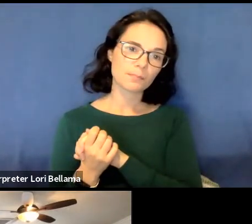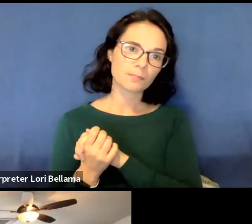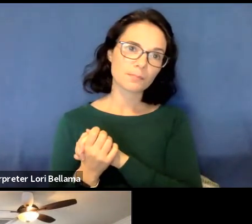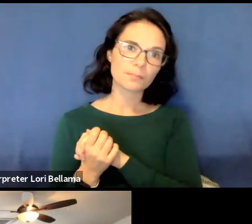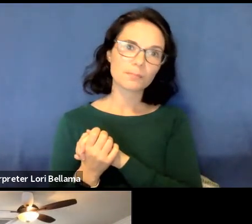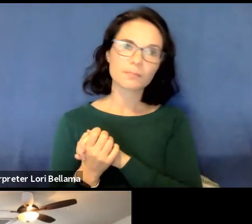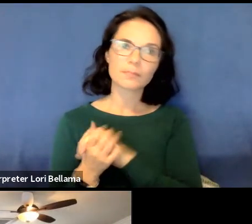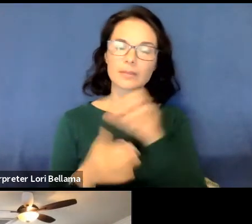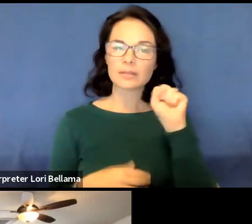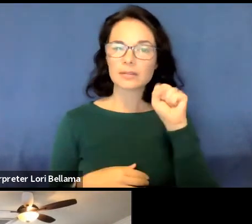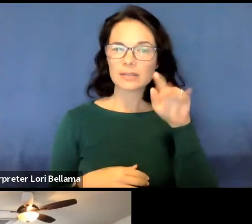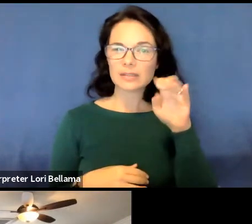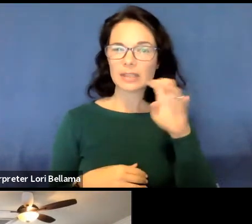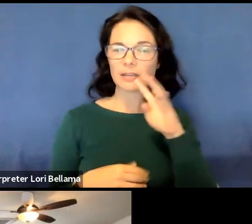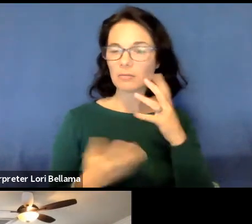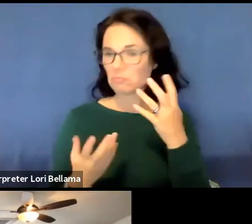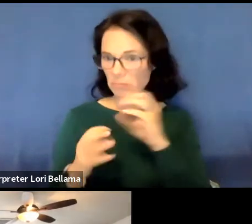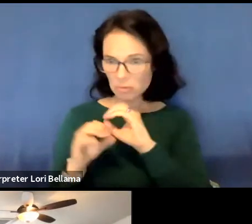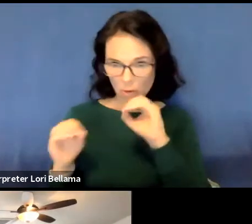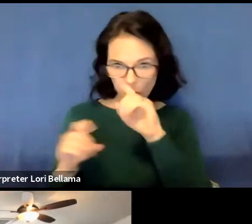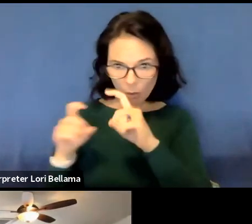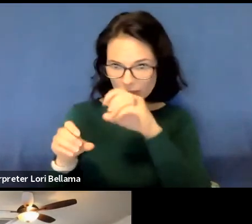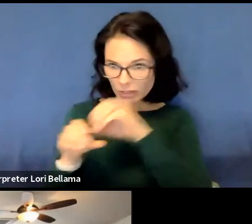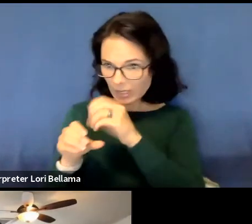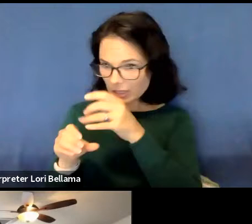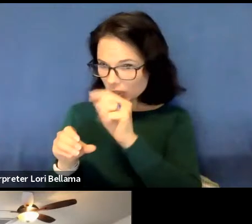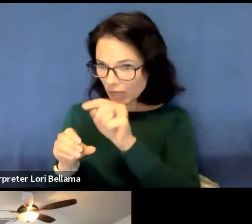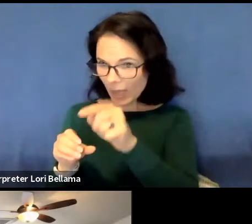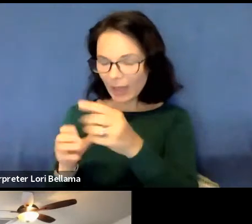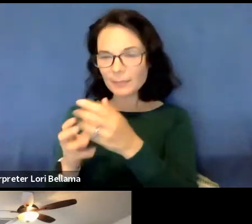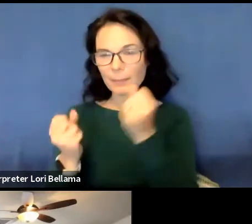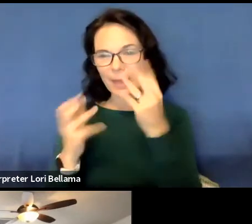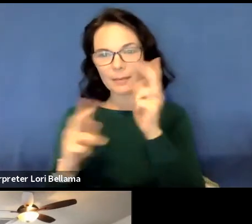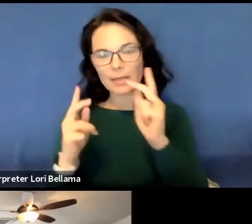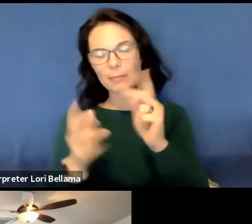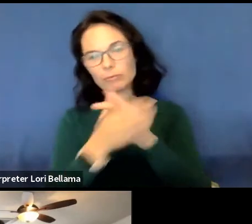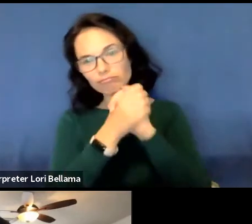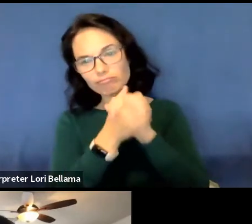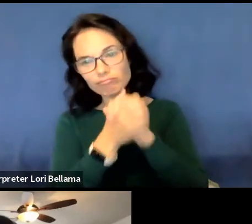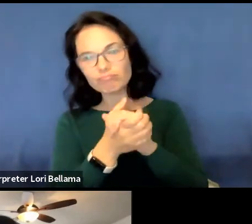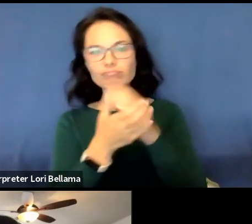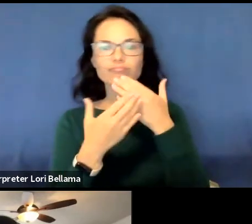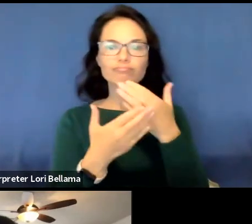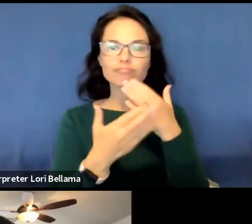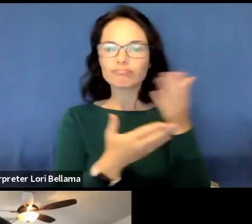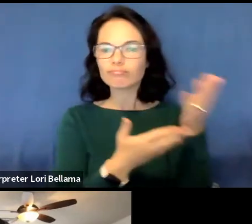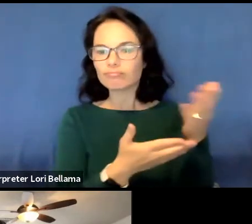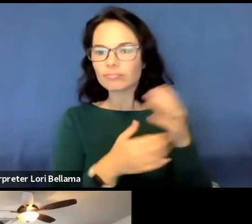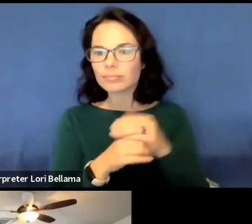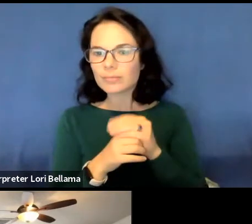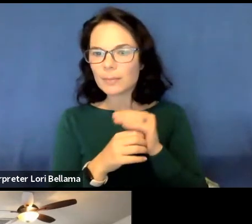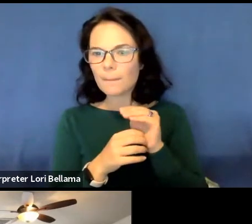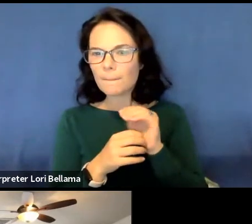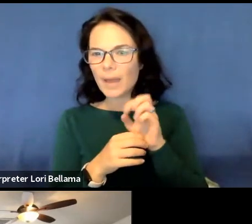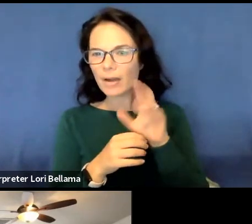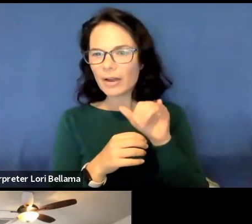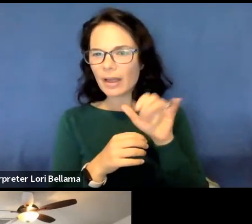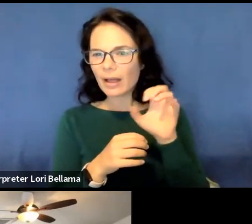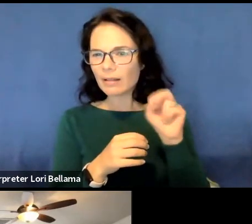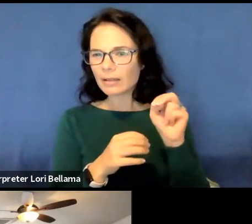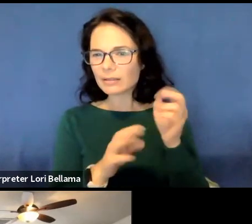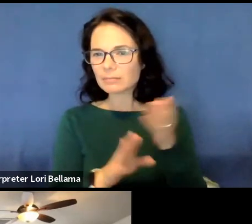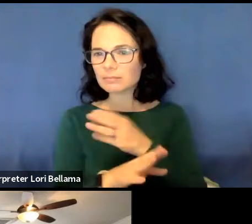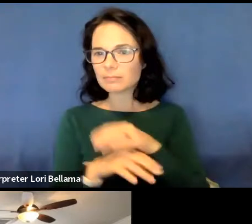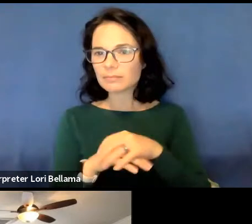I haven't seen a question in the chat, but there's been a lot of congratulations to Marianne. So if there was one prior to that,